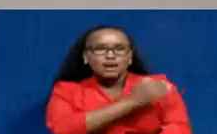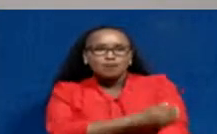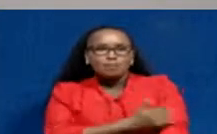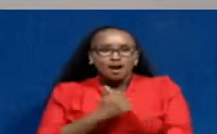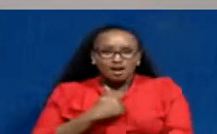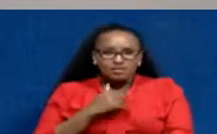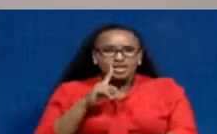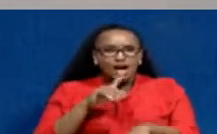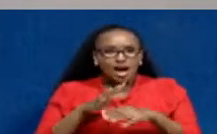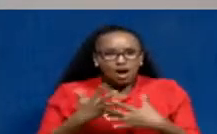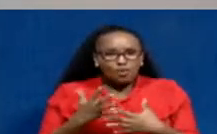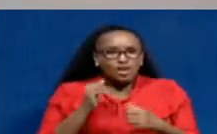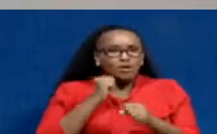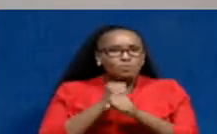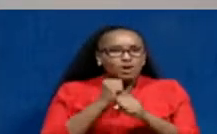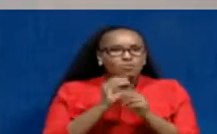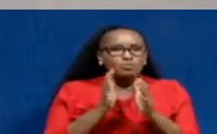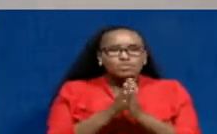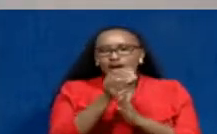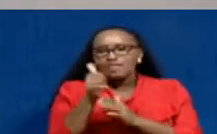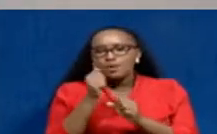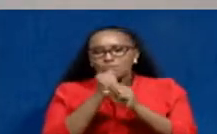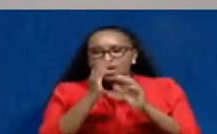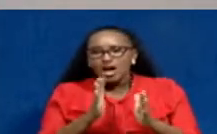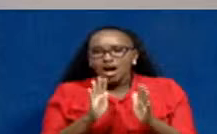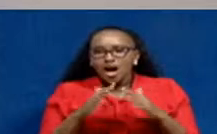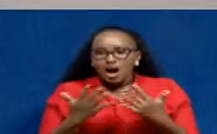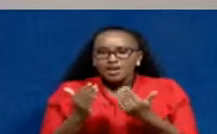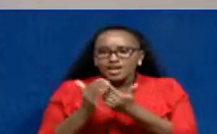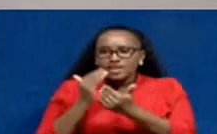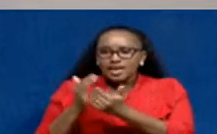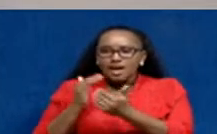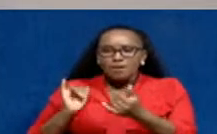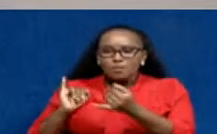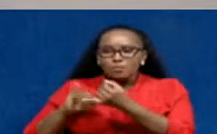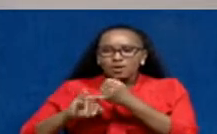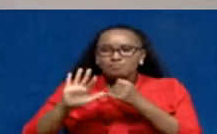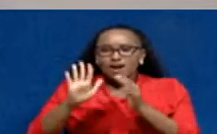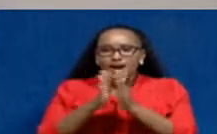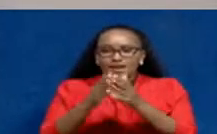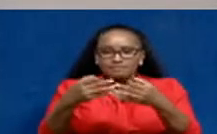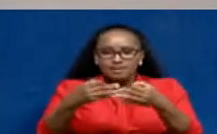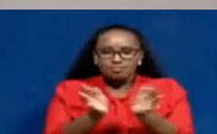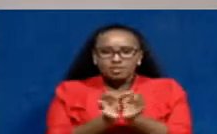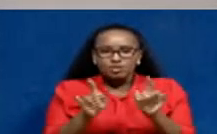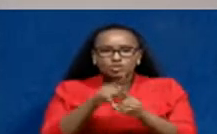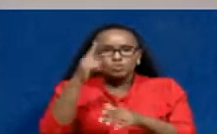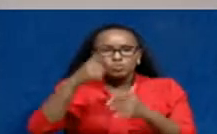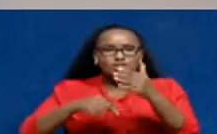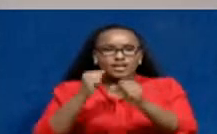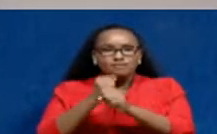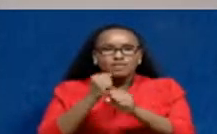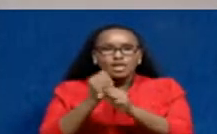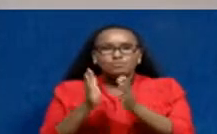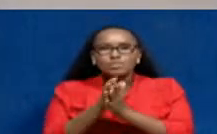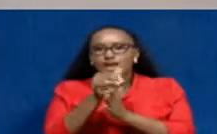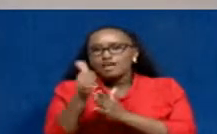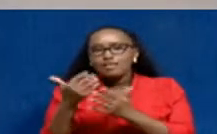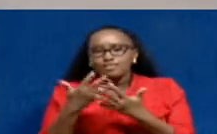he handles his opponents, how he treats his wife and family, and what he does with his